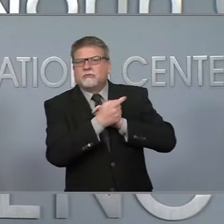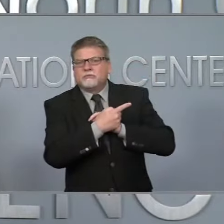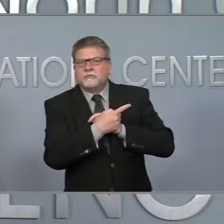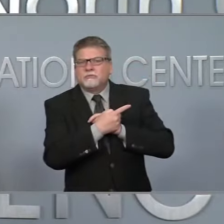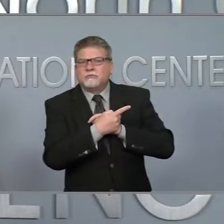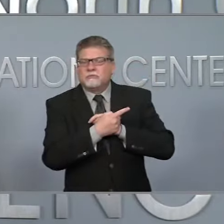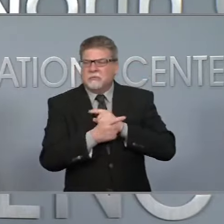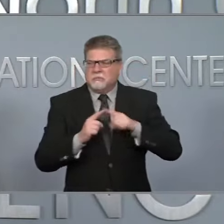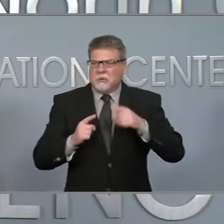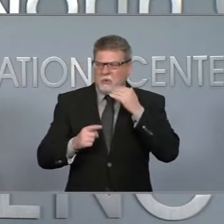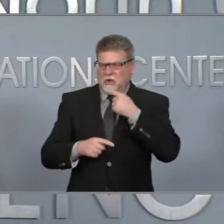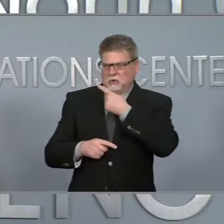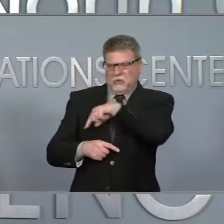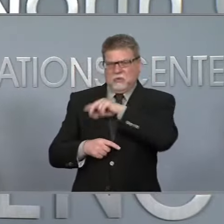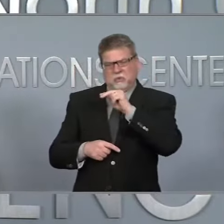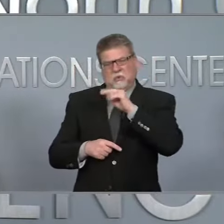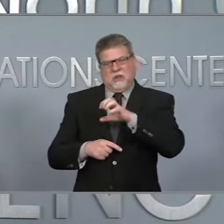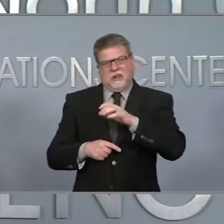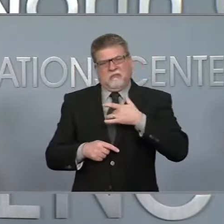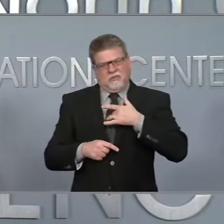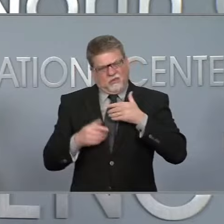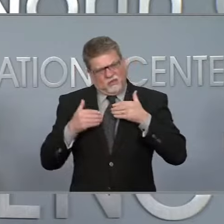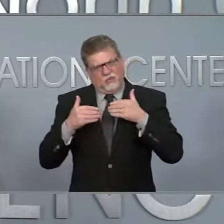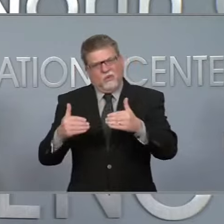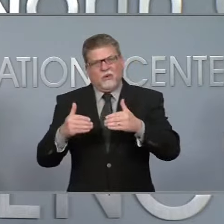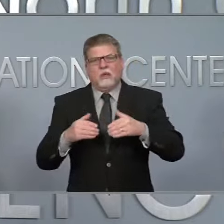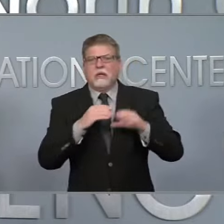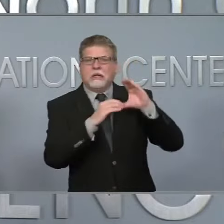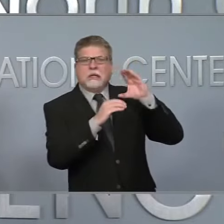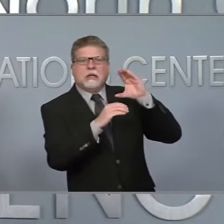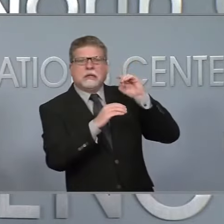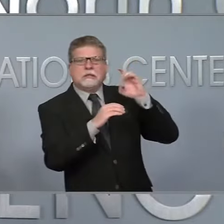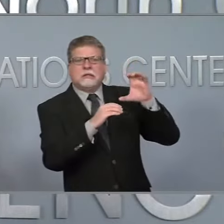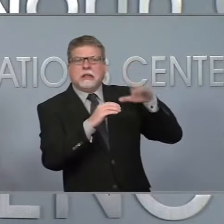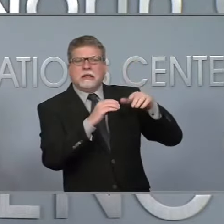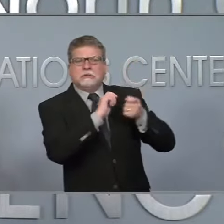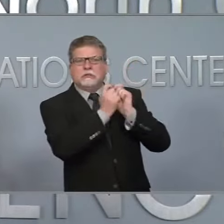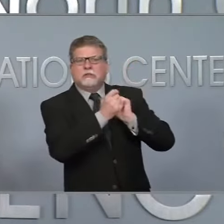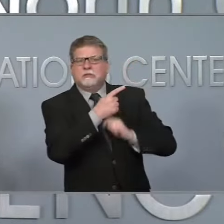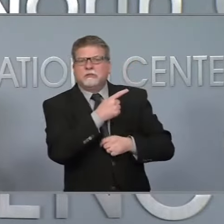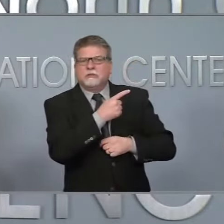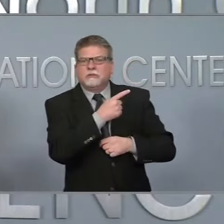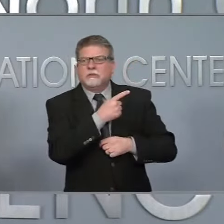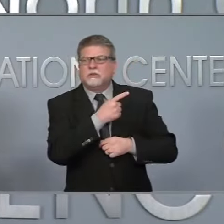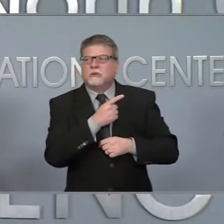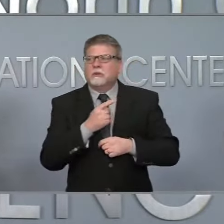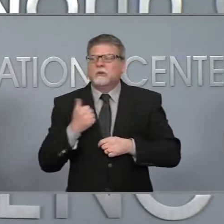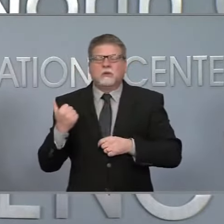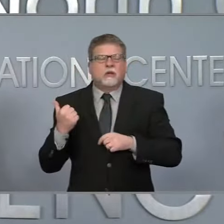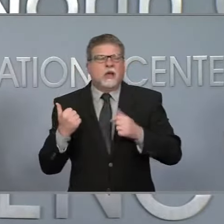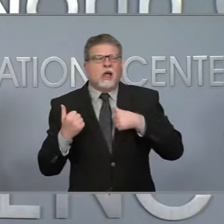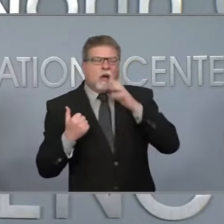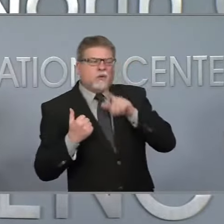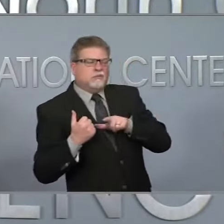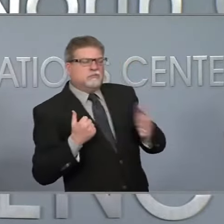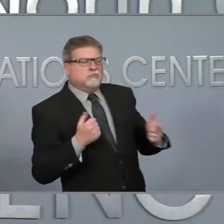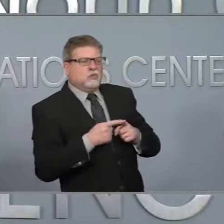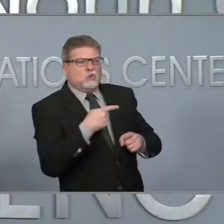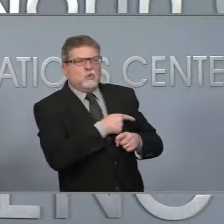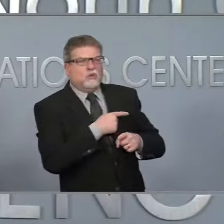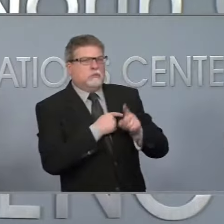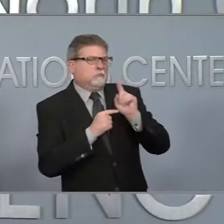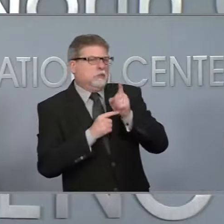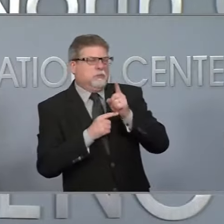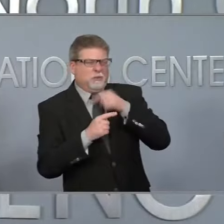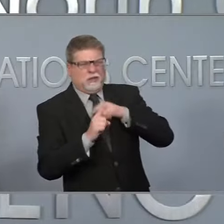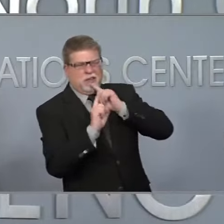why are our medical experts confident that this is the right move if the CDC hasn't made this update yet? Yep. Well, I'll turn things over to Dr. Consagra in just a second, but